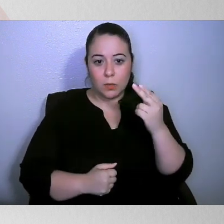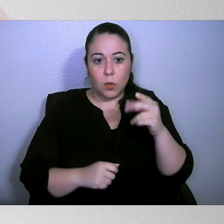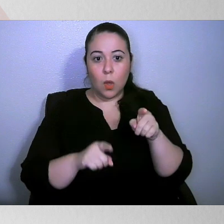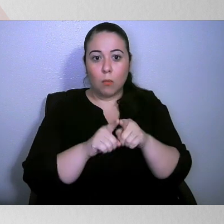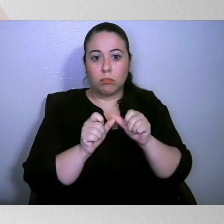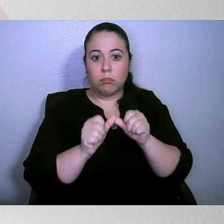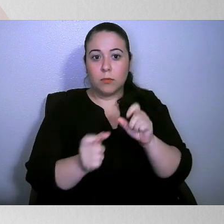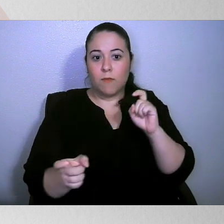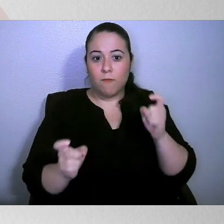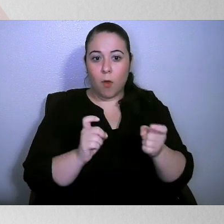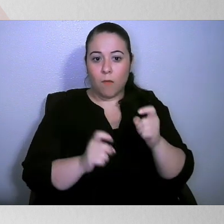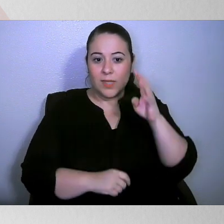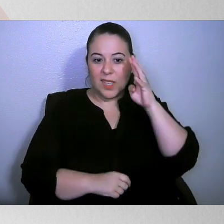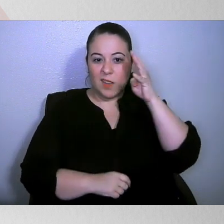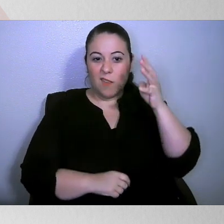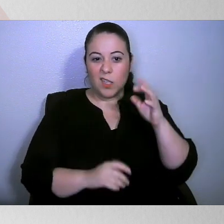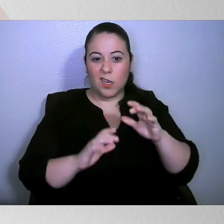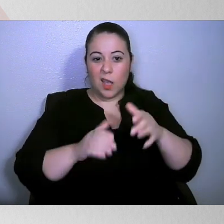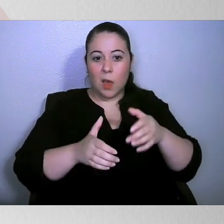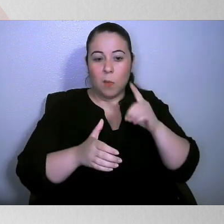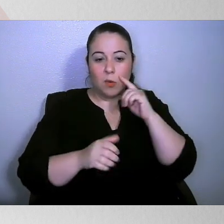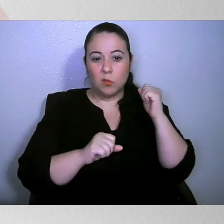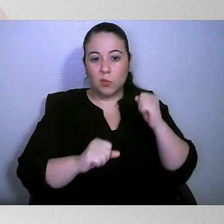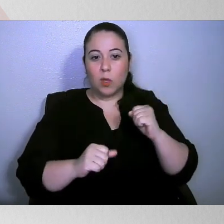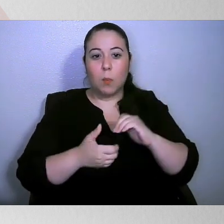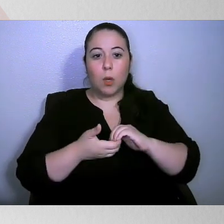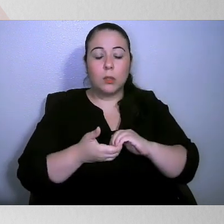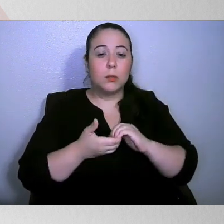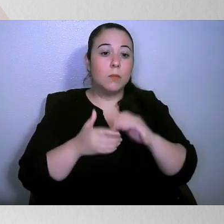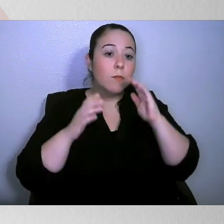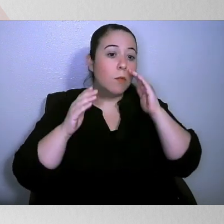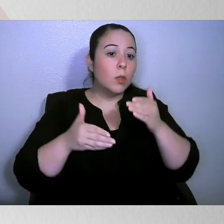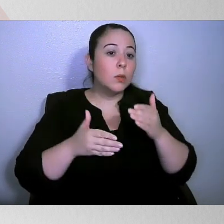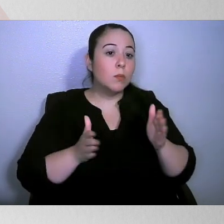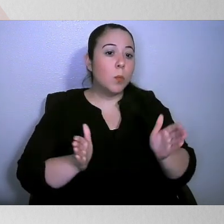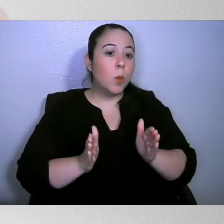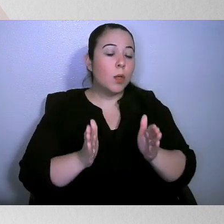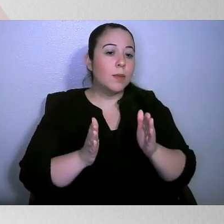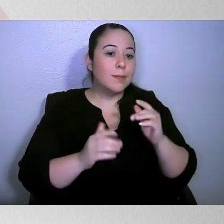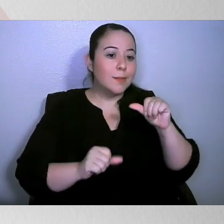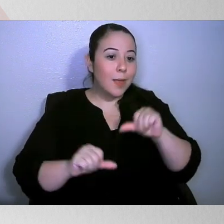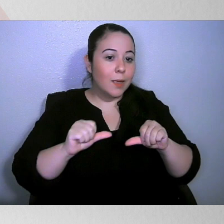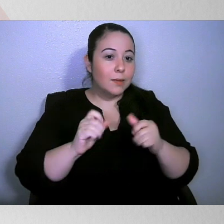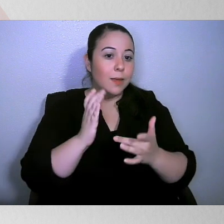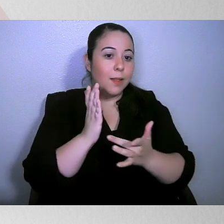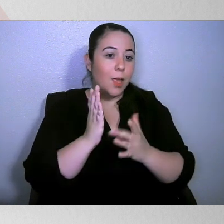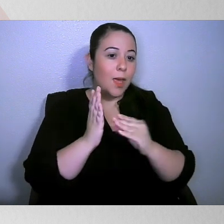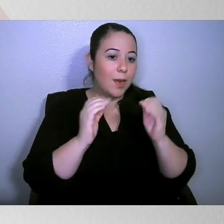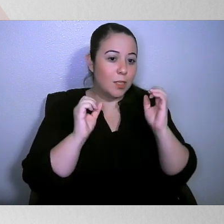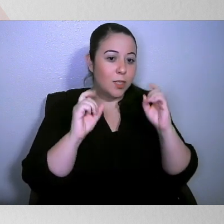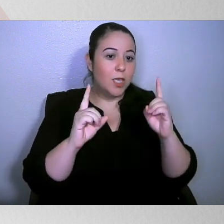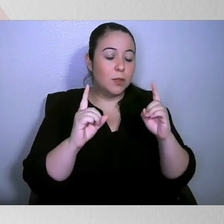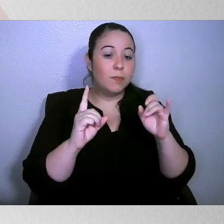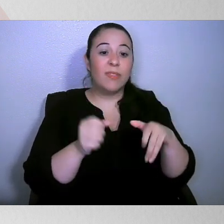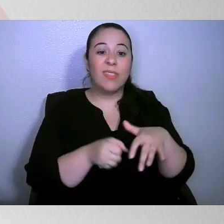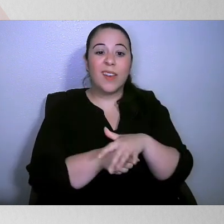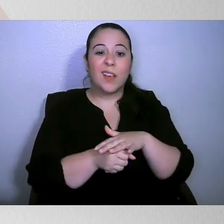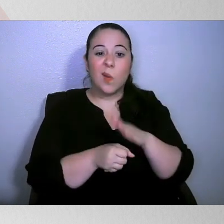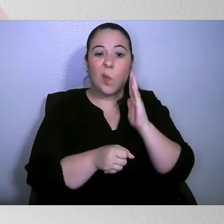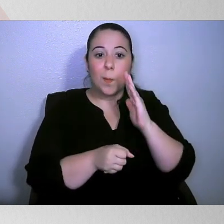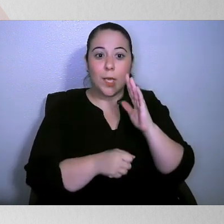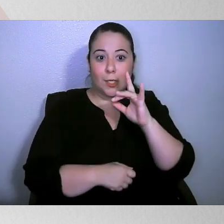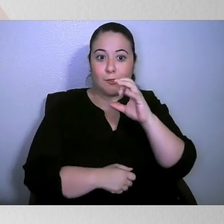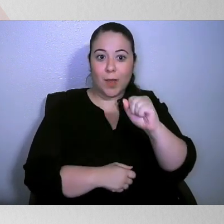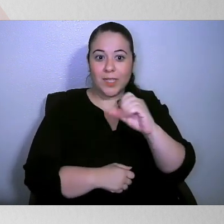an innovation hub with strong partnerships focused on promoting science, technology, and education. The regional center will be an attractive and